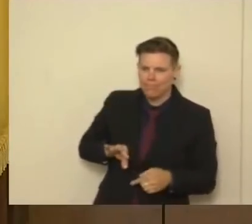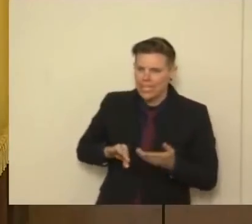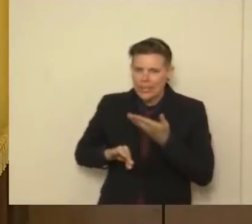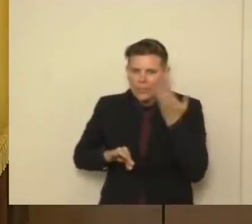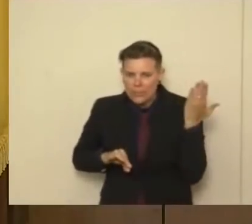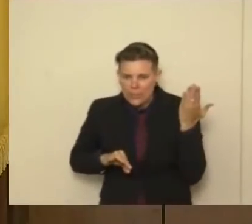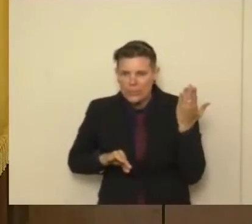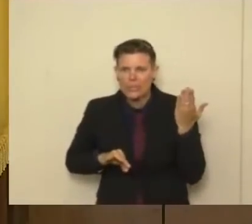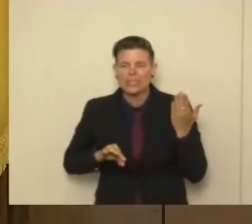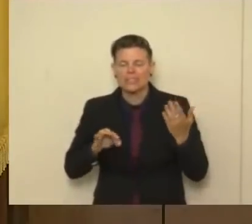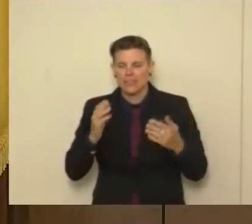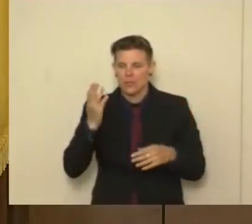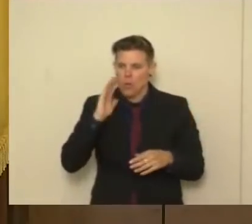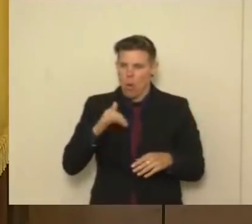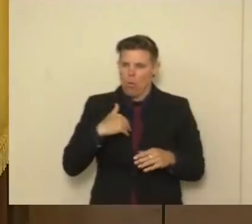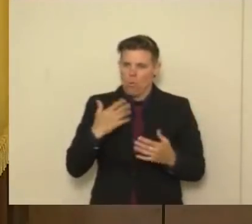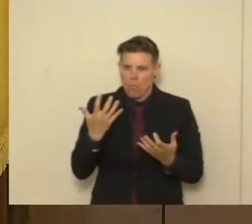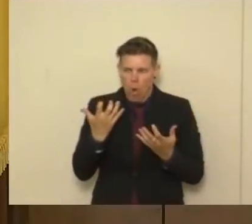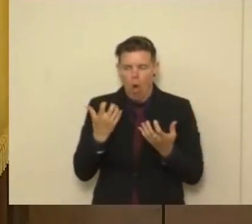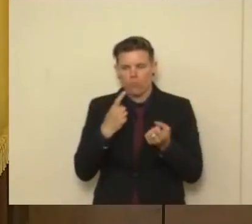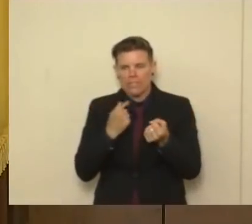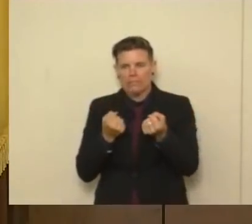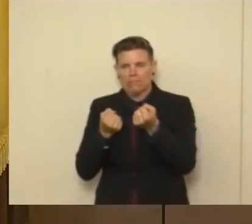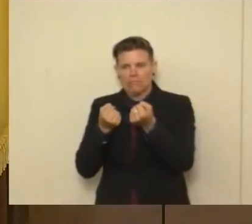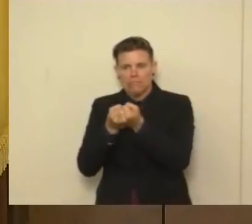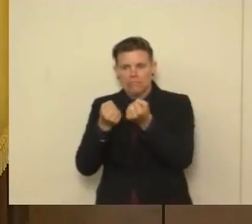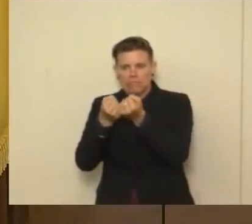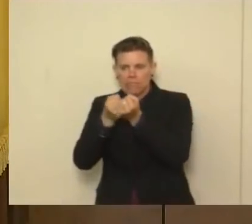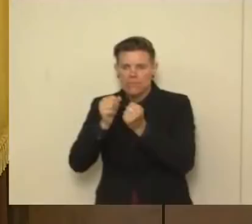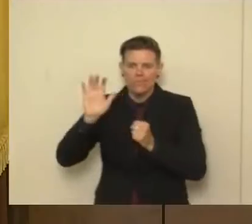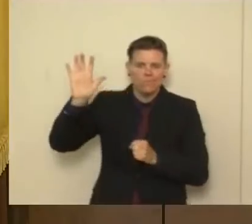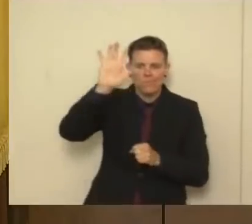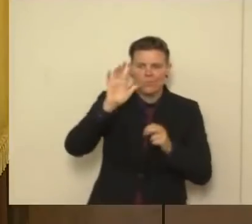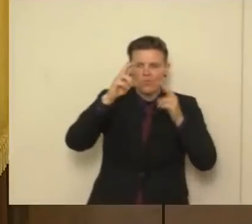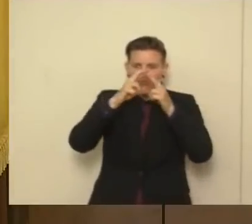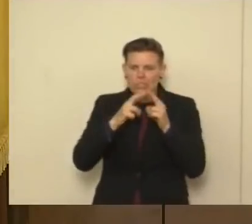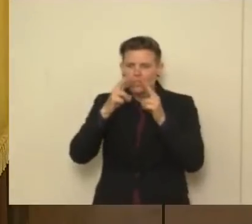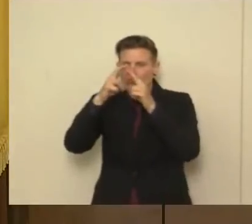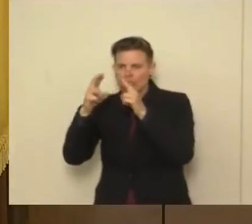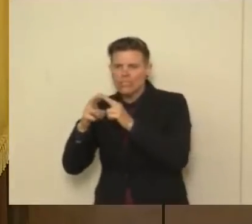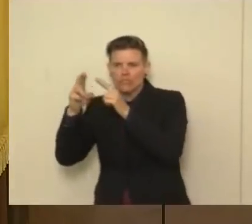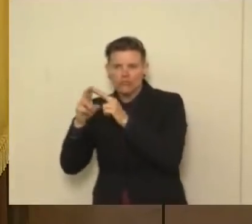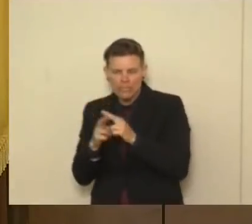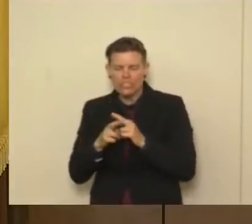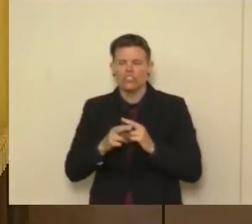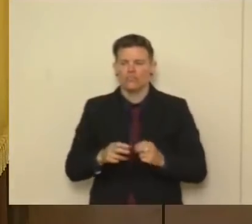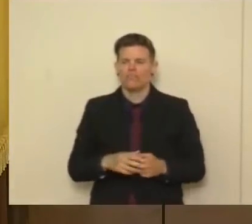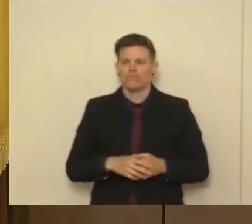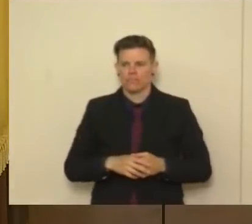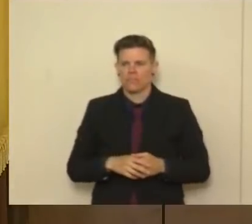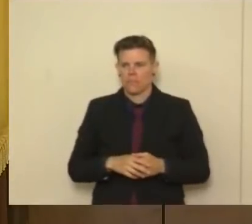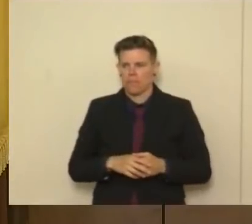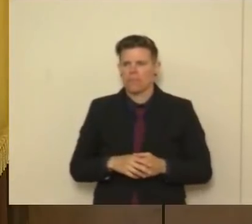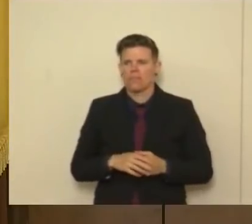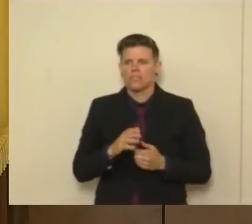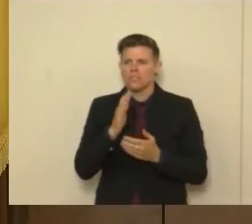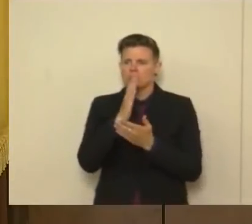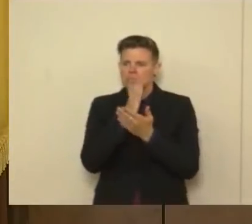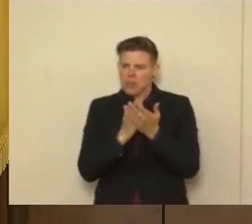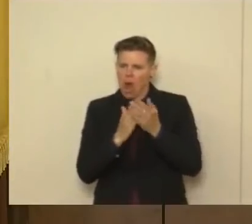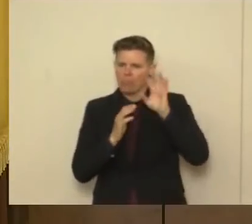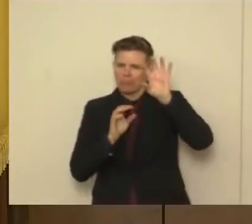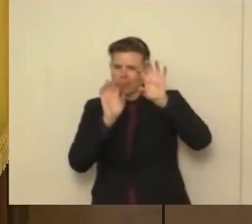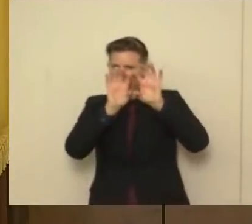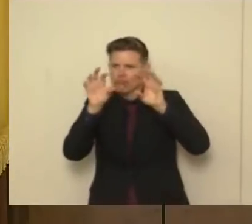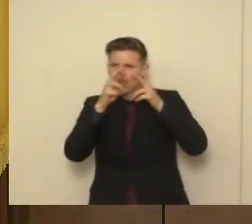every region of the state. But in a pandemic, traveling, particularly in areas that have different rules than we do,